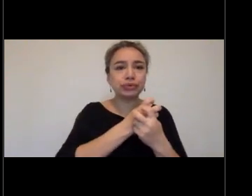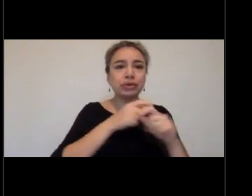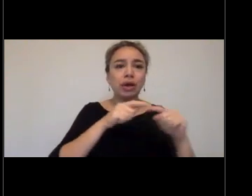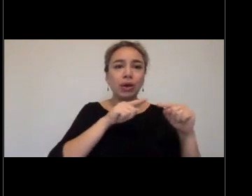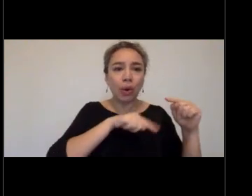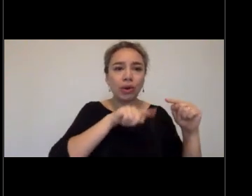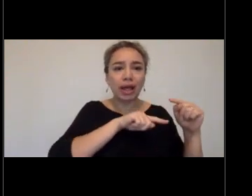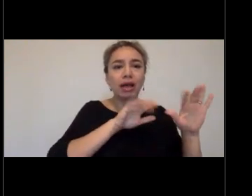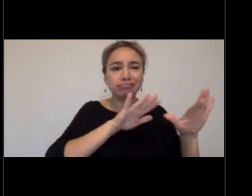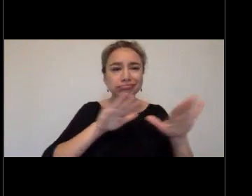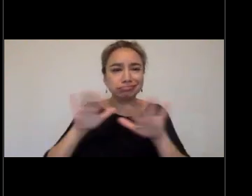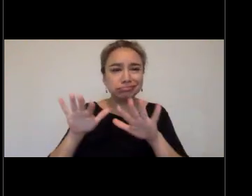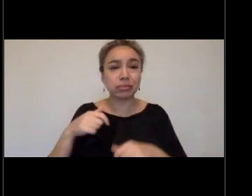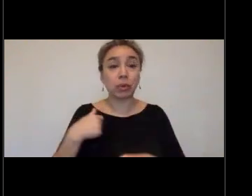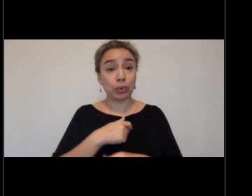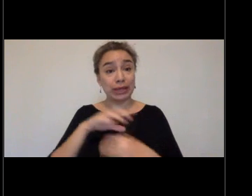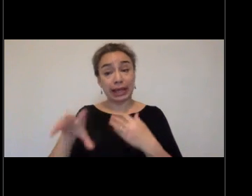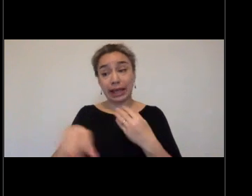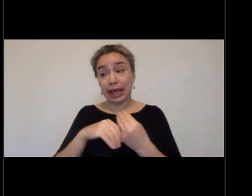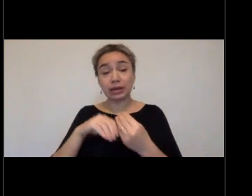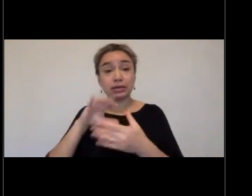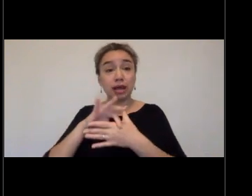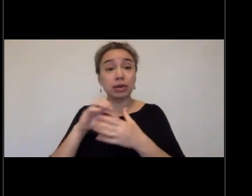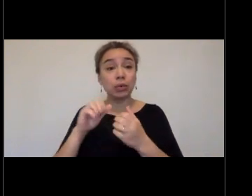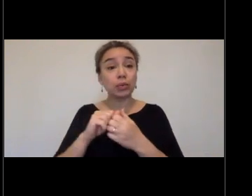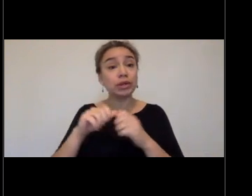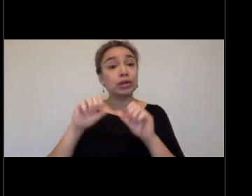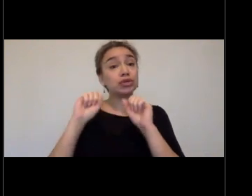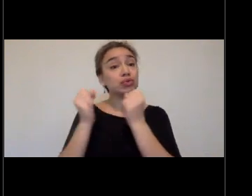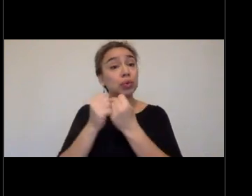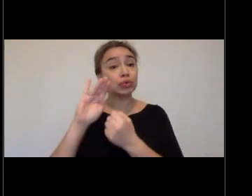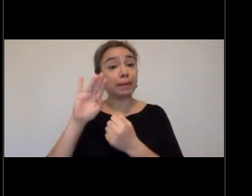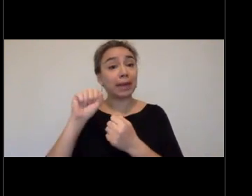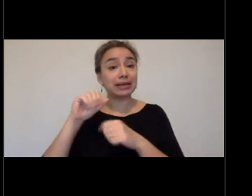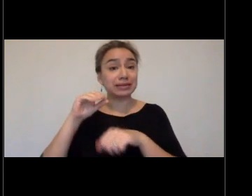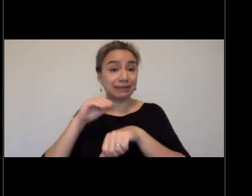how social biases have an effect on perception as well.